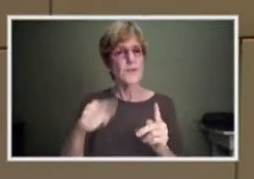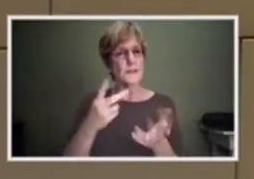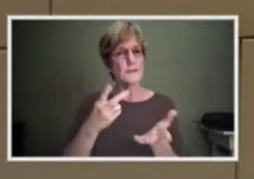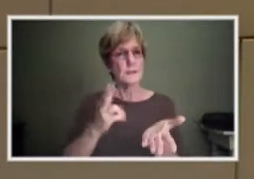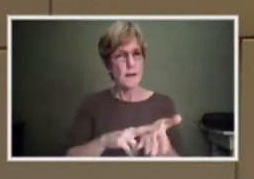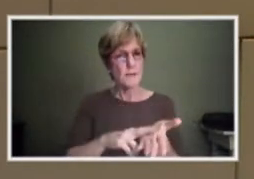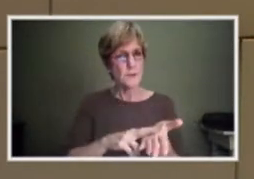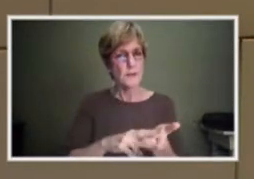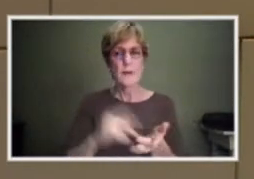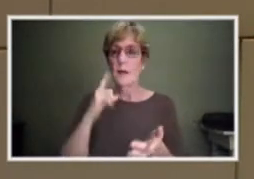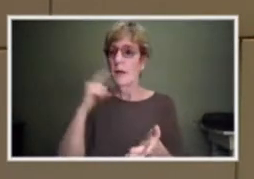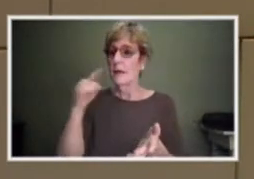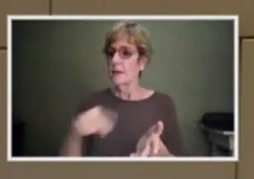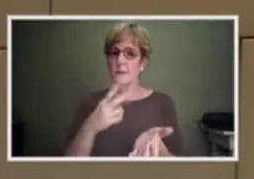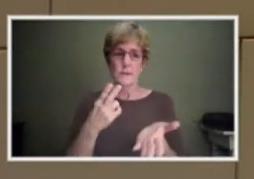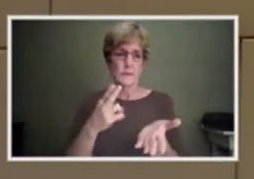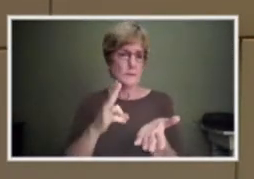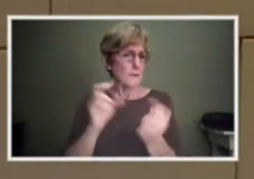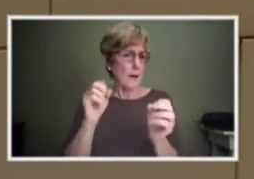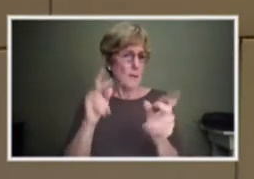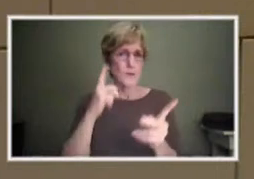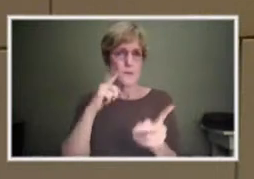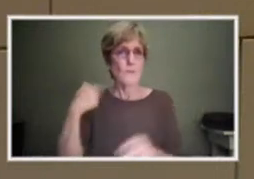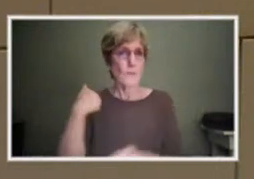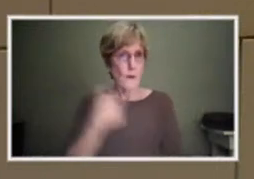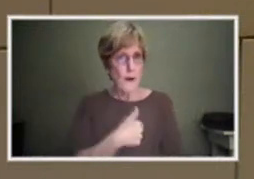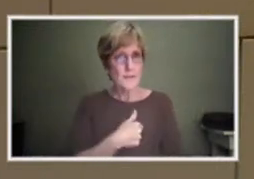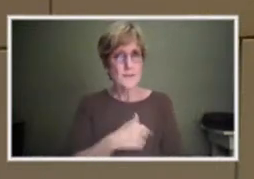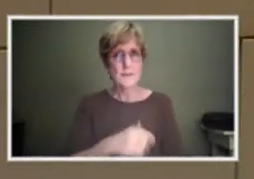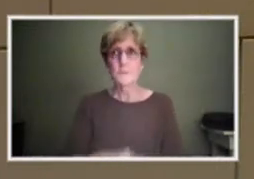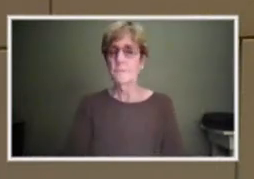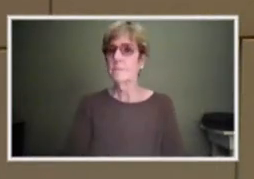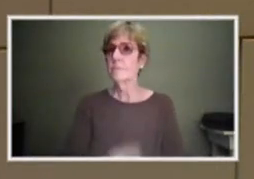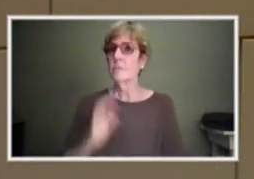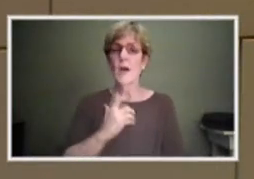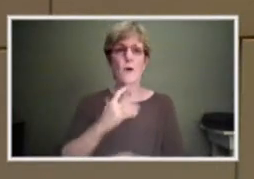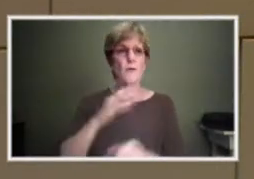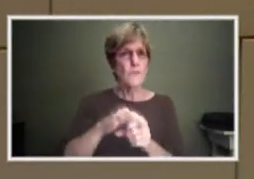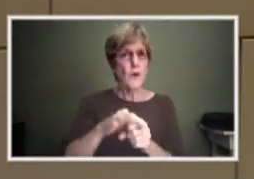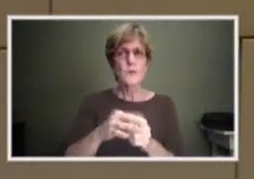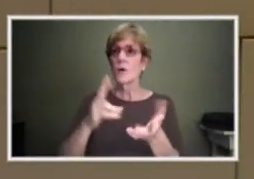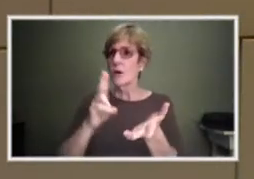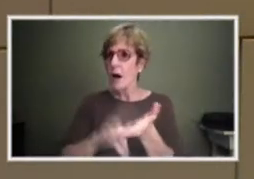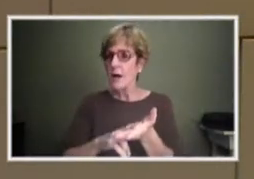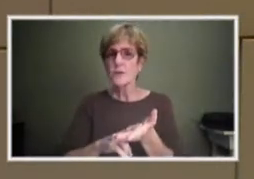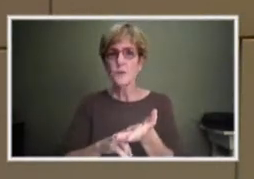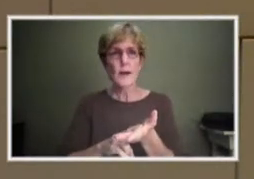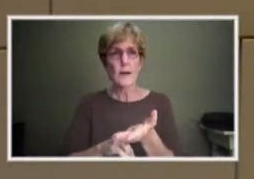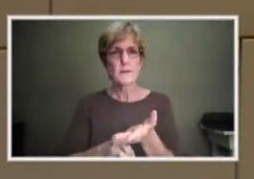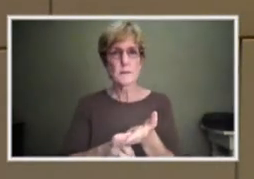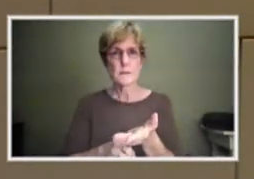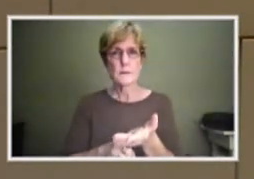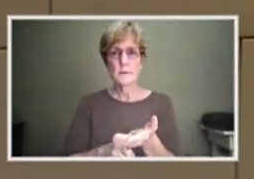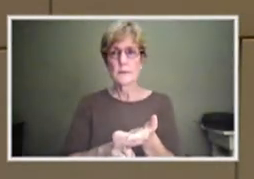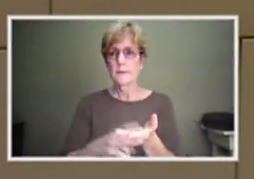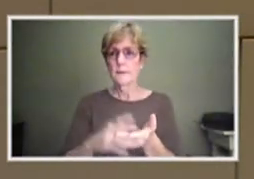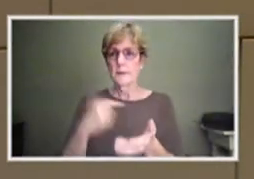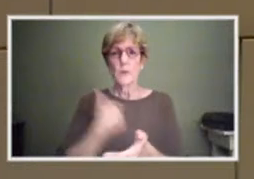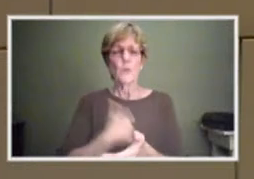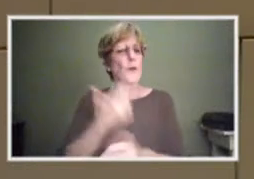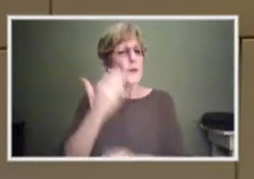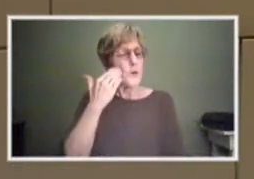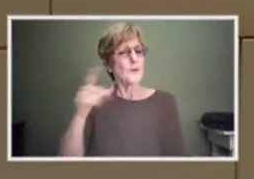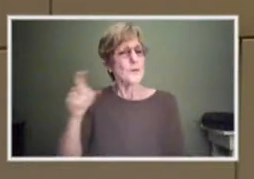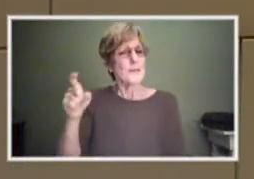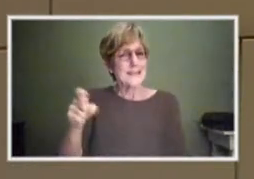is an opportunity for us to put our votes and our contracts where we know that there is a need and where our